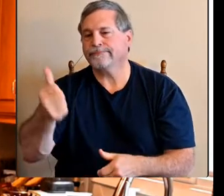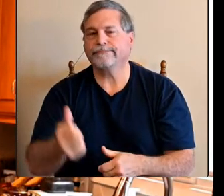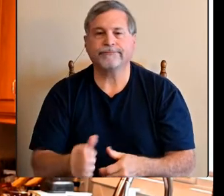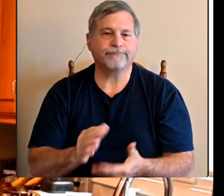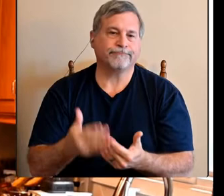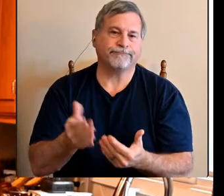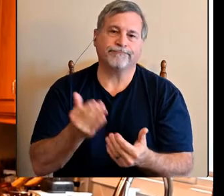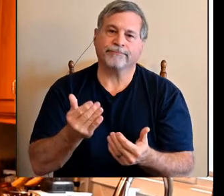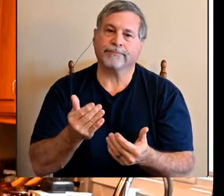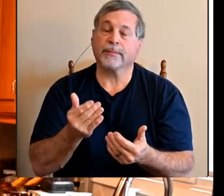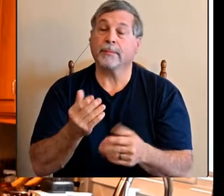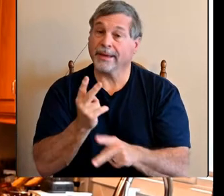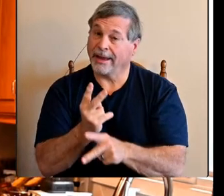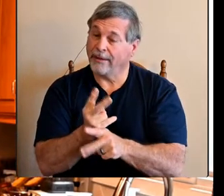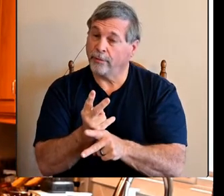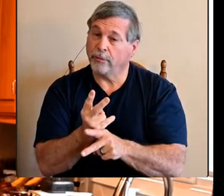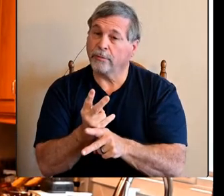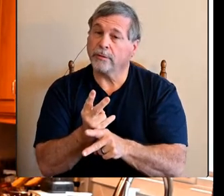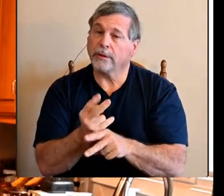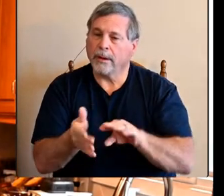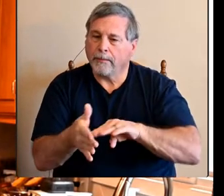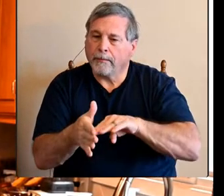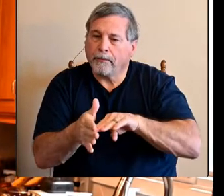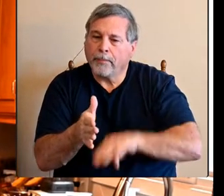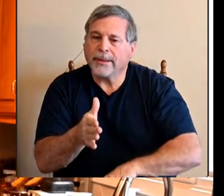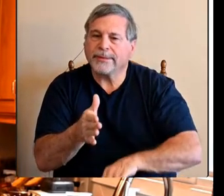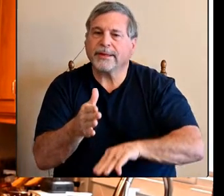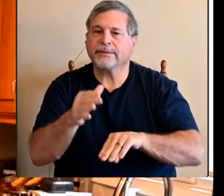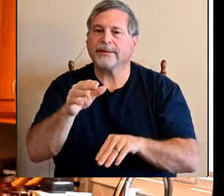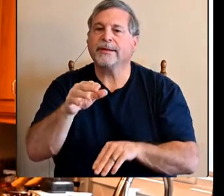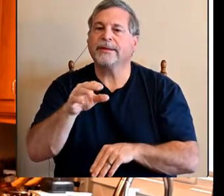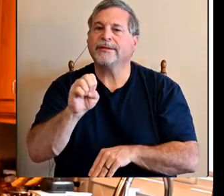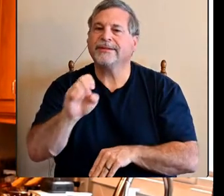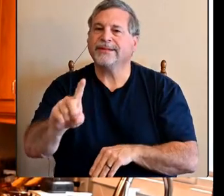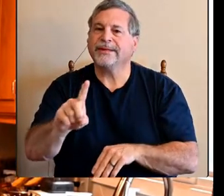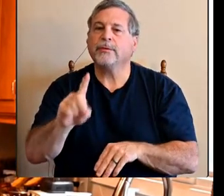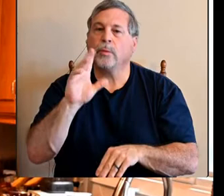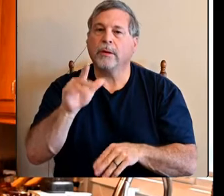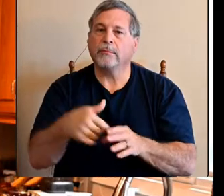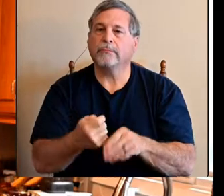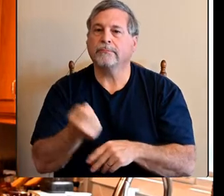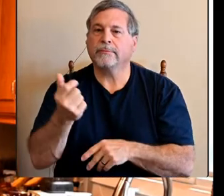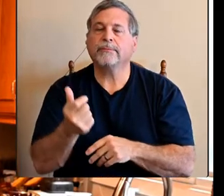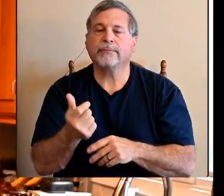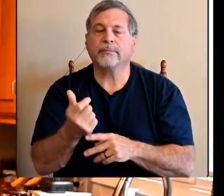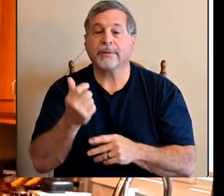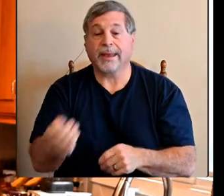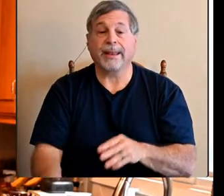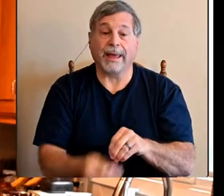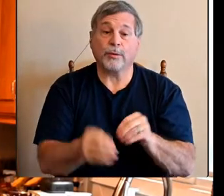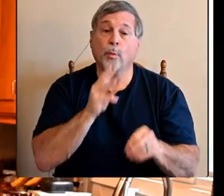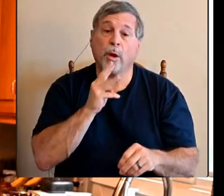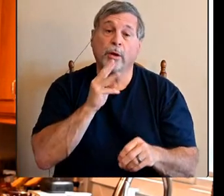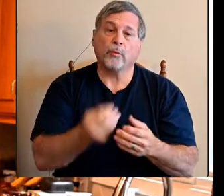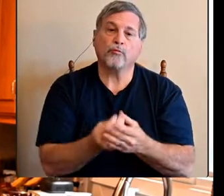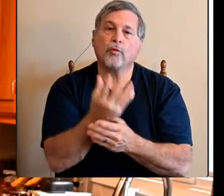now when you take it off be careful just press against it and the seed will come out you can actually put this in water and grow another one if you